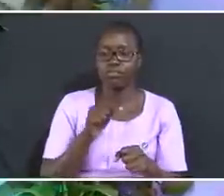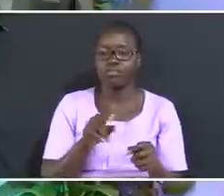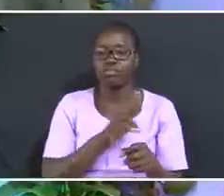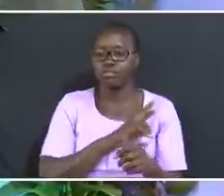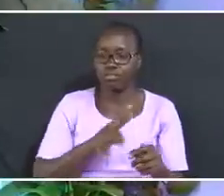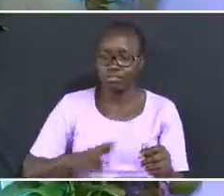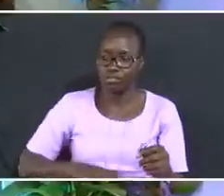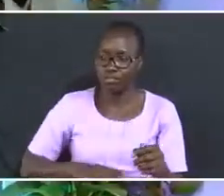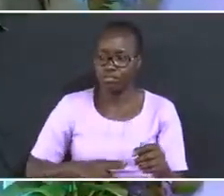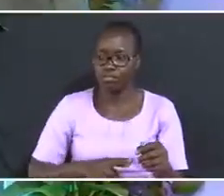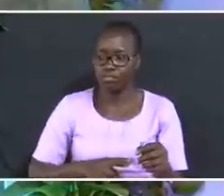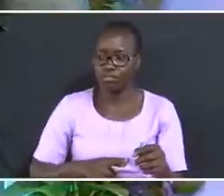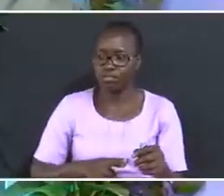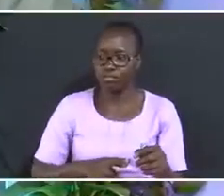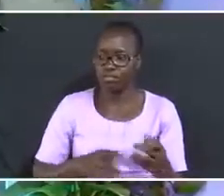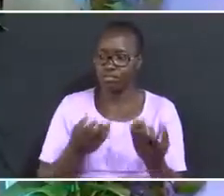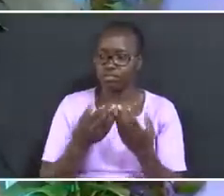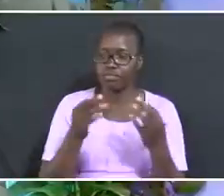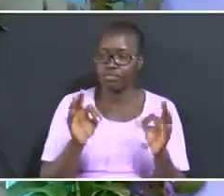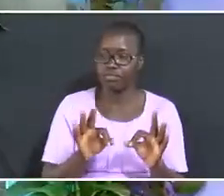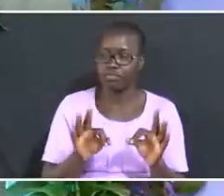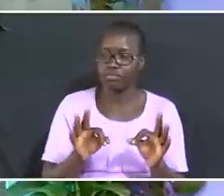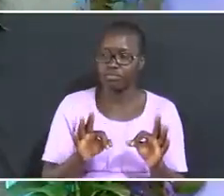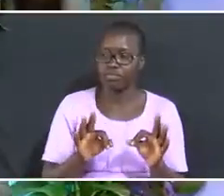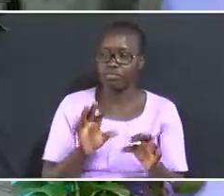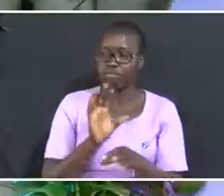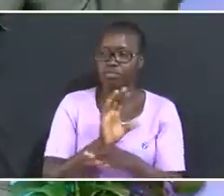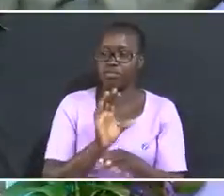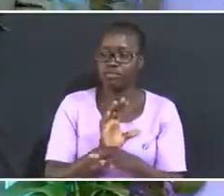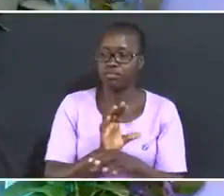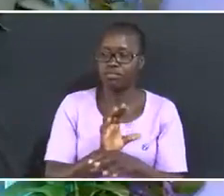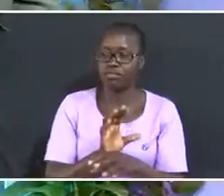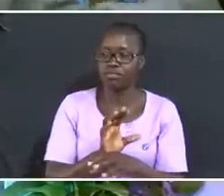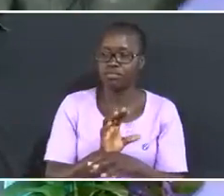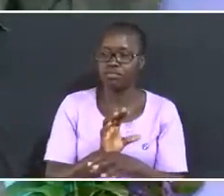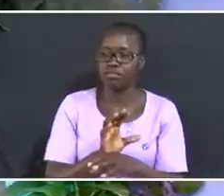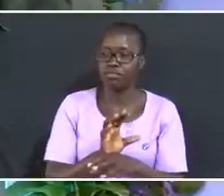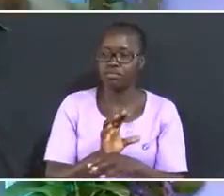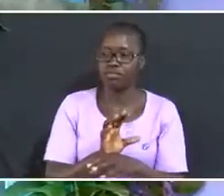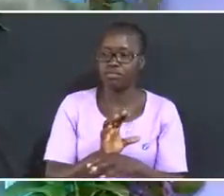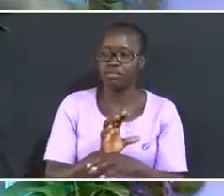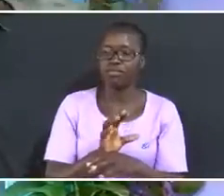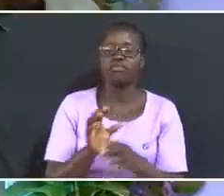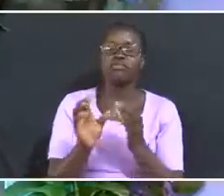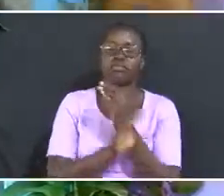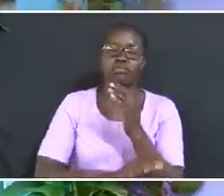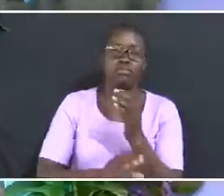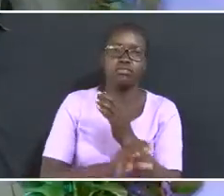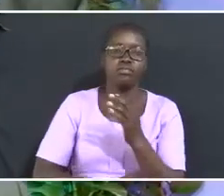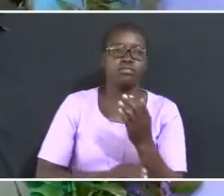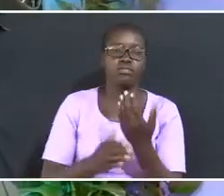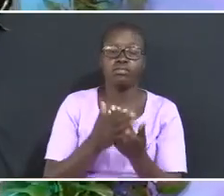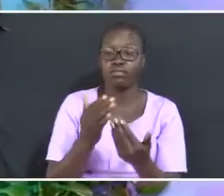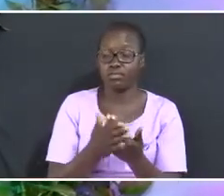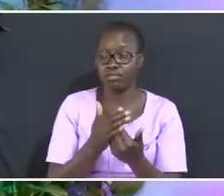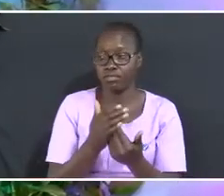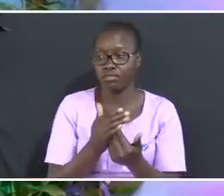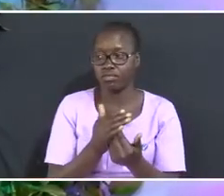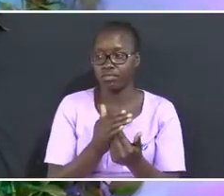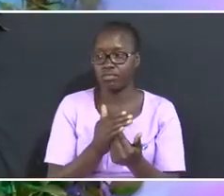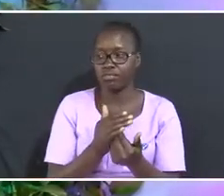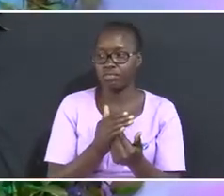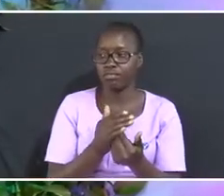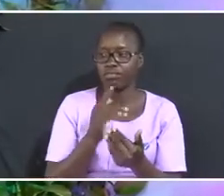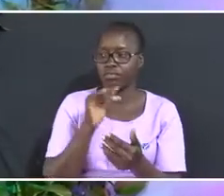religious freedom in the church, in the home, in the country is taken care of, so